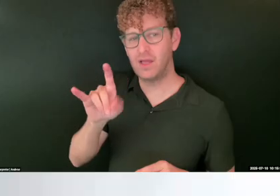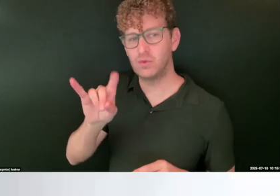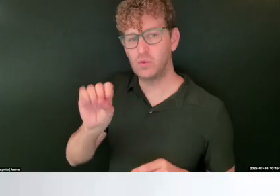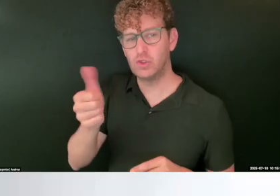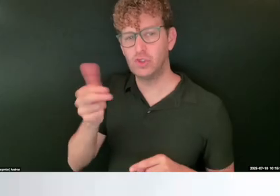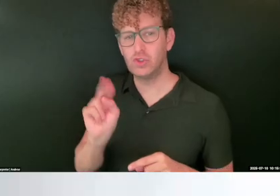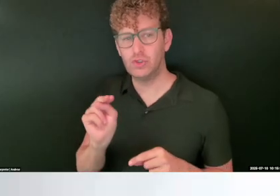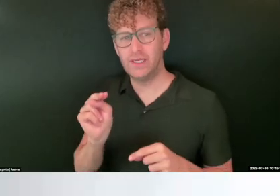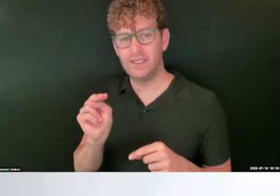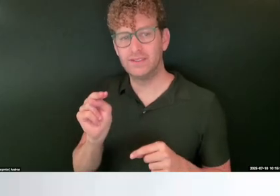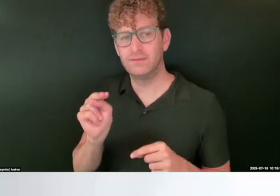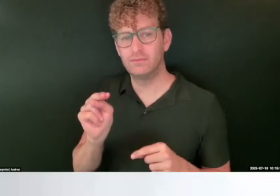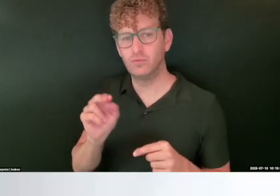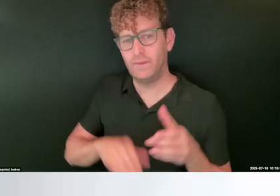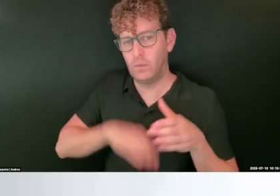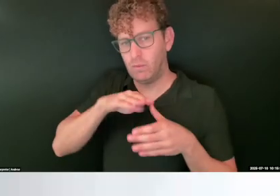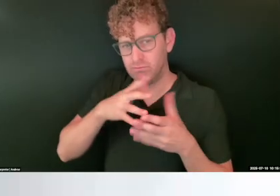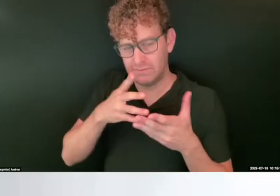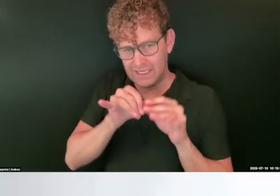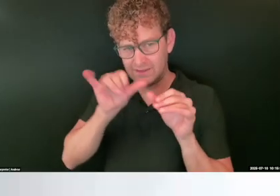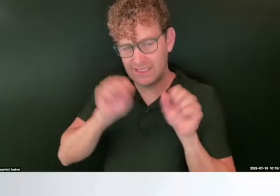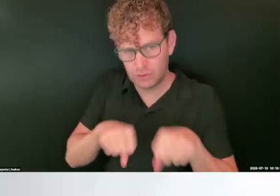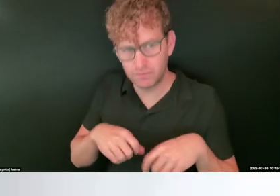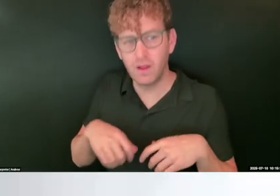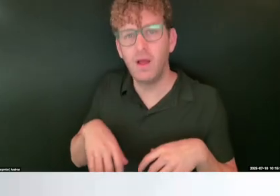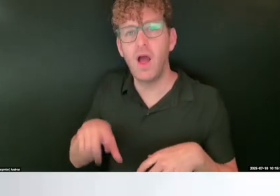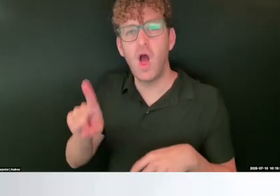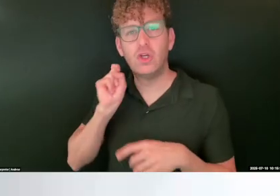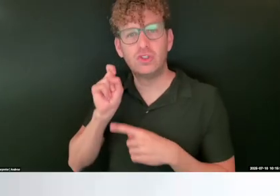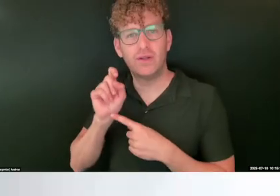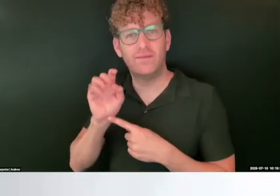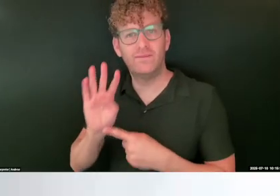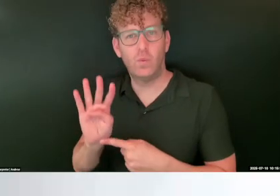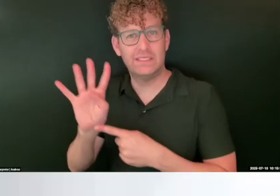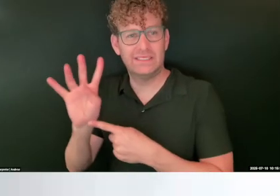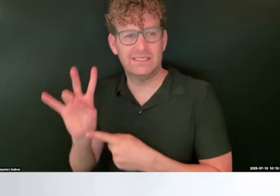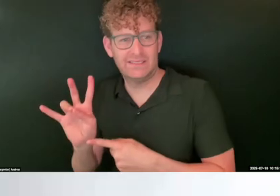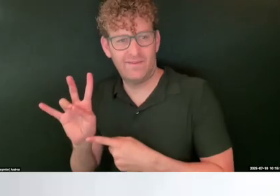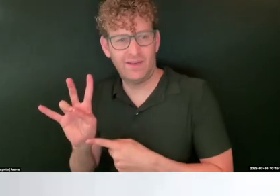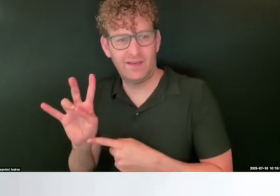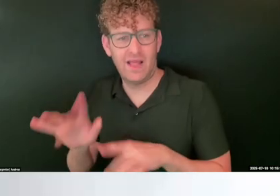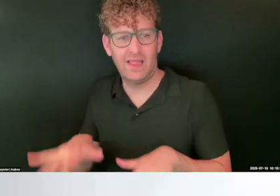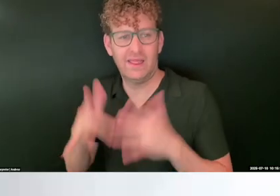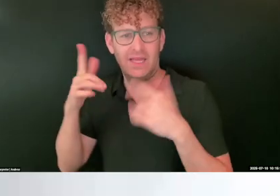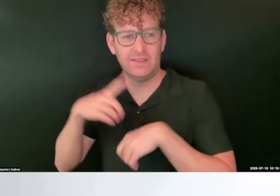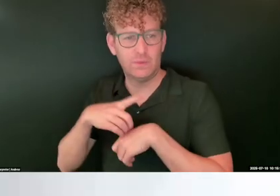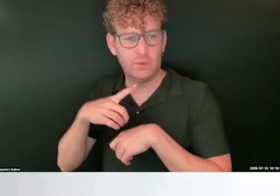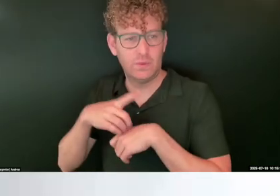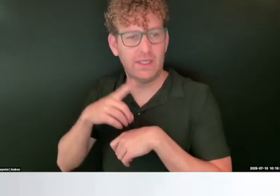In terms of consumer choice, there are now 147 light-duty ZEV models on the market.